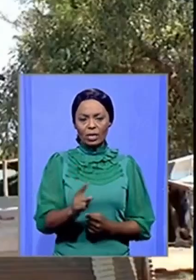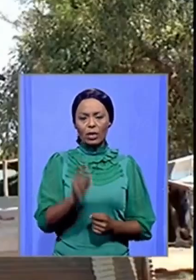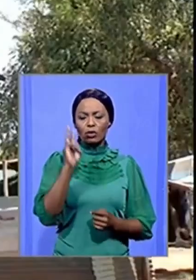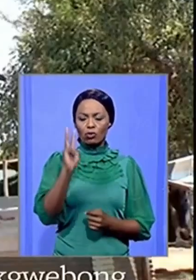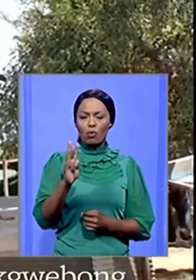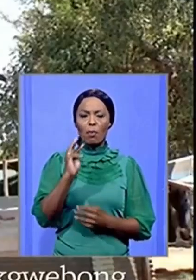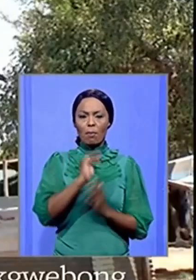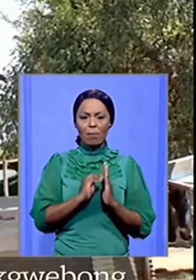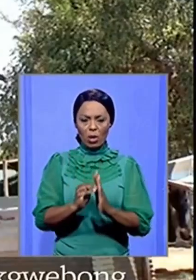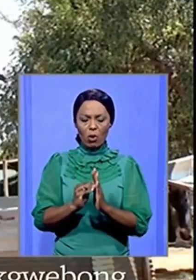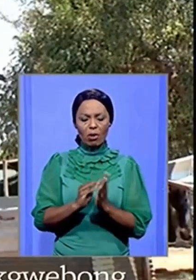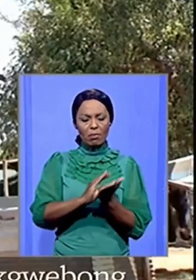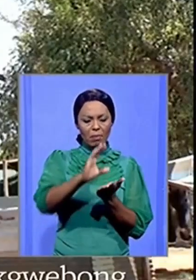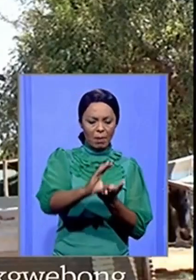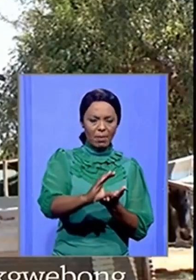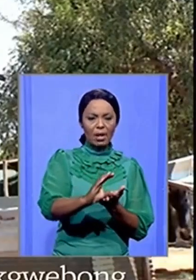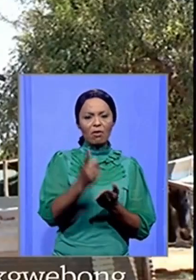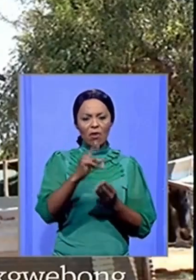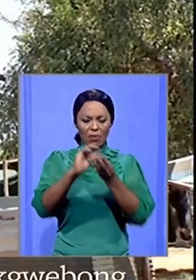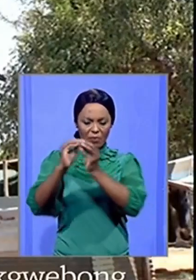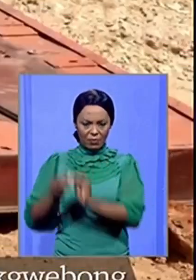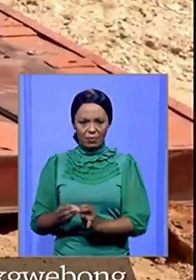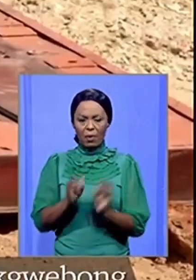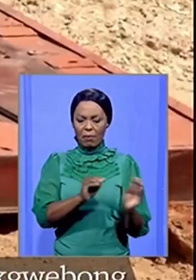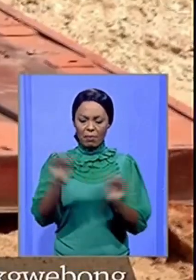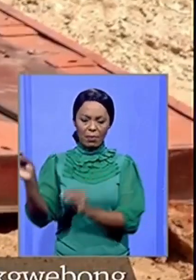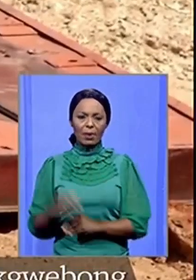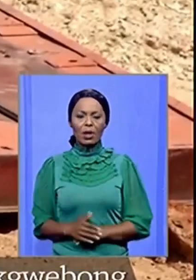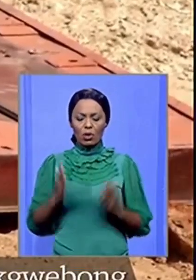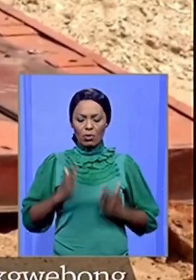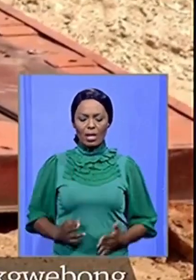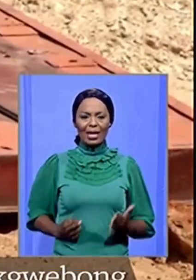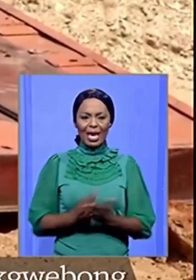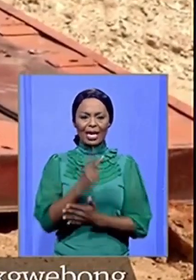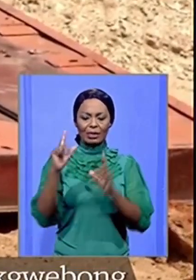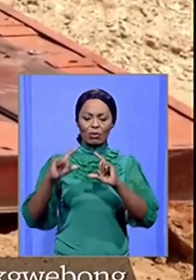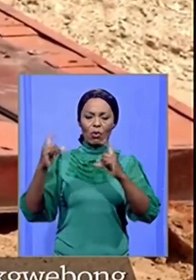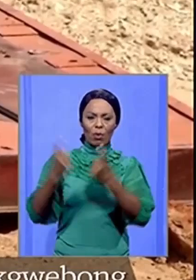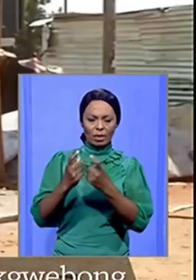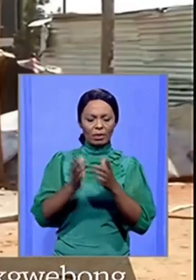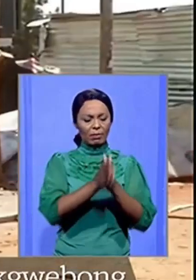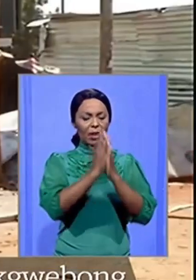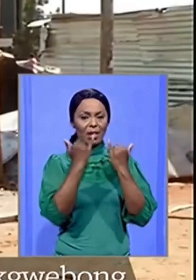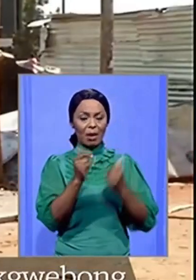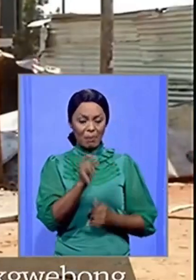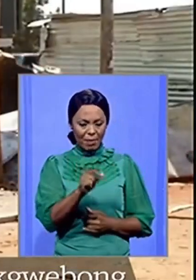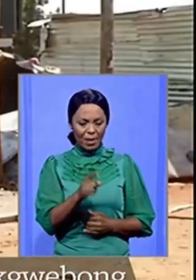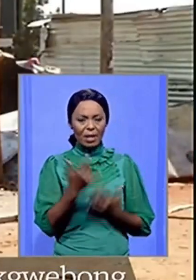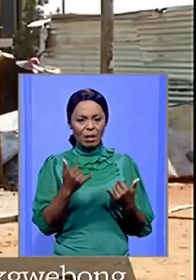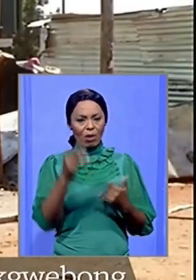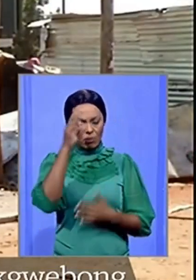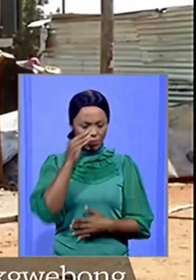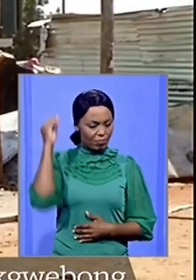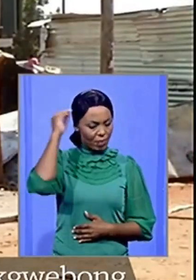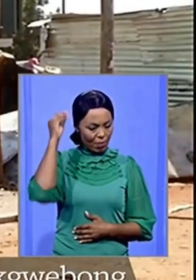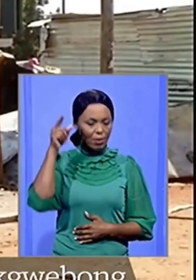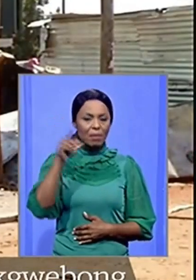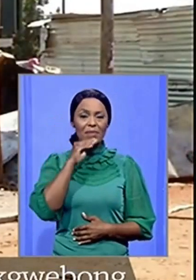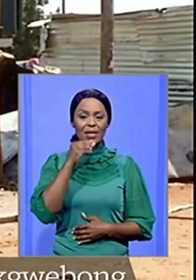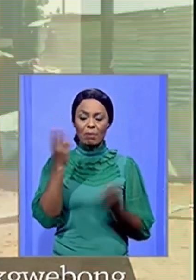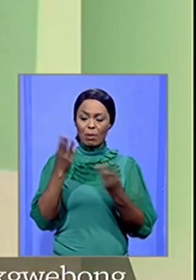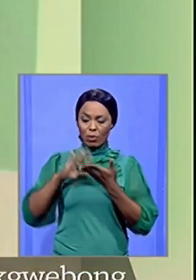million. Mokgatlo wa ditokelo tša botho o ipiletša go mmušo go tšea dihlaselo tšeo bjalo ka tša lehloyo la batšwantle. It is our